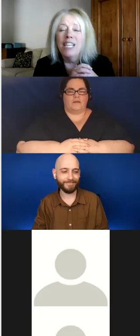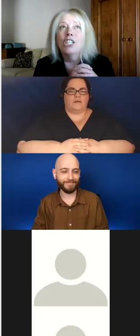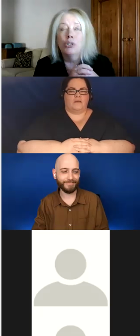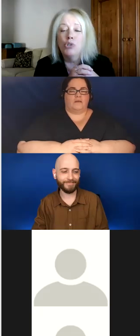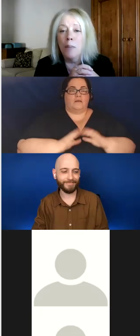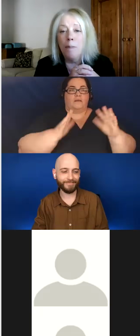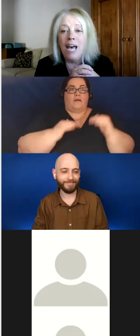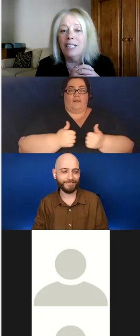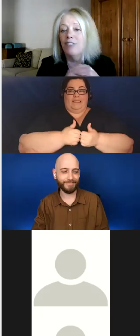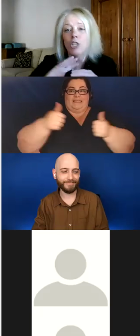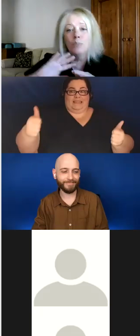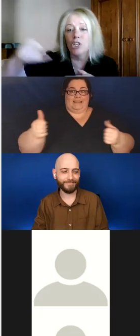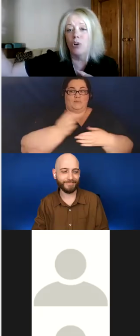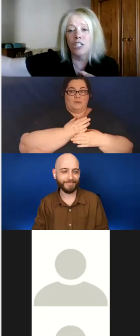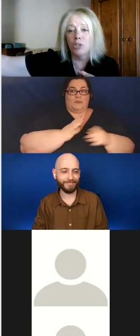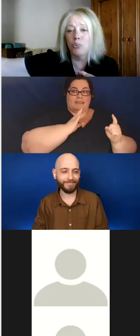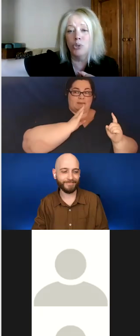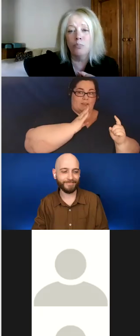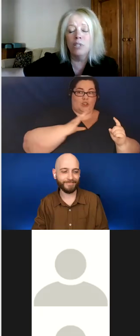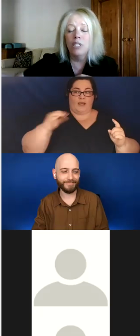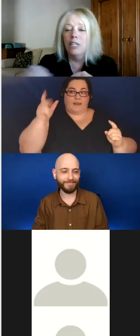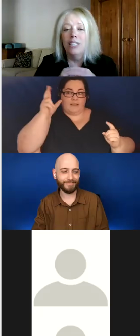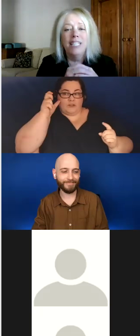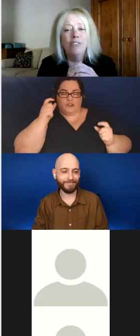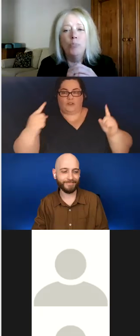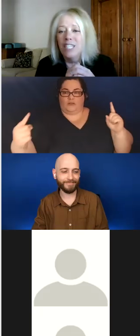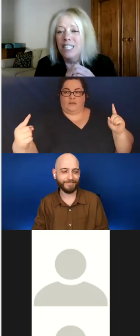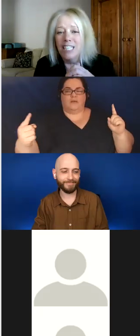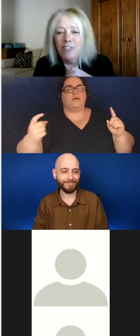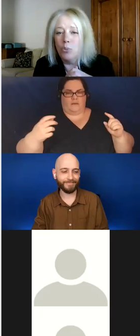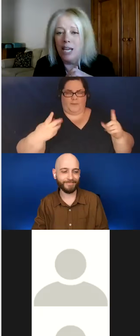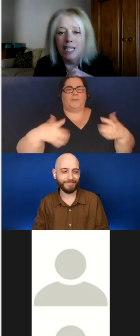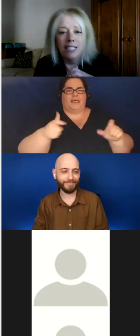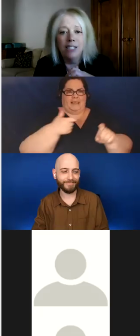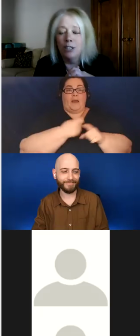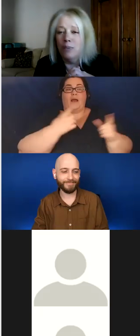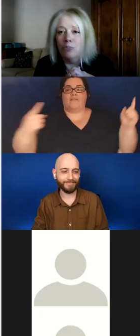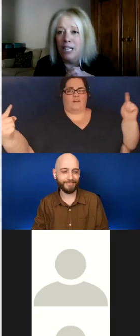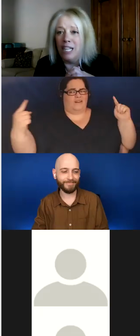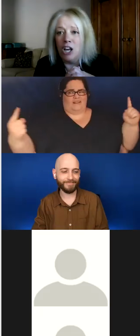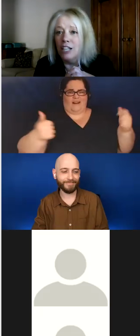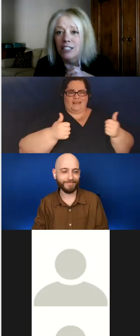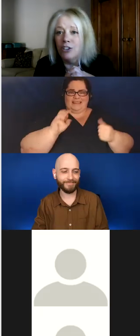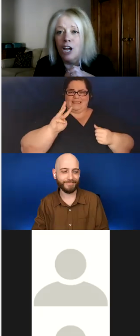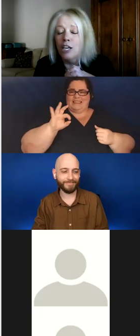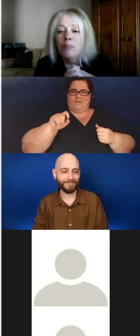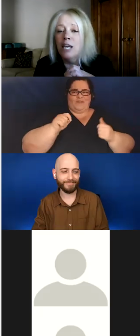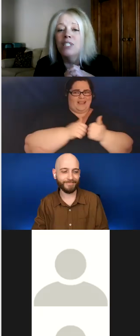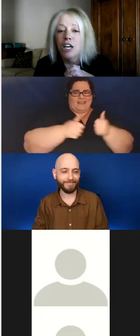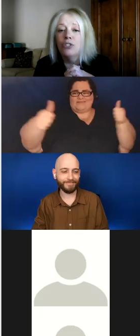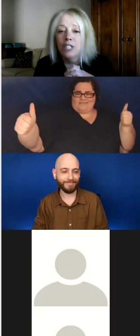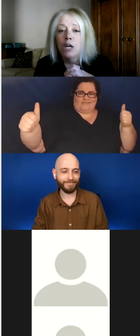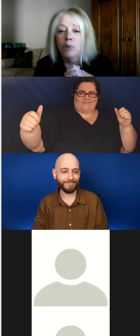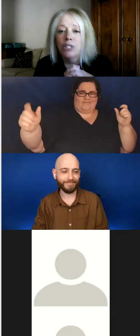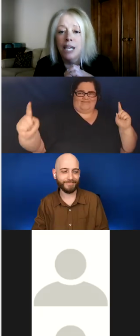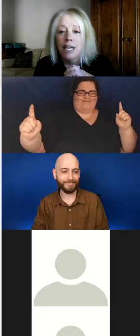listener makes a huge impact. If someone's across the room, even more than 6 feet away, it's going to be really lost. They're not going to be able